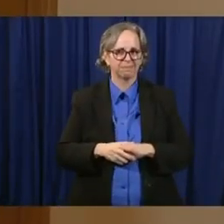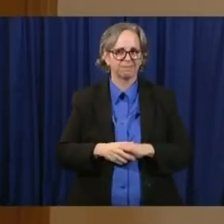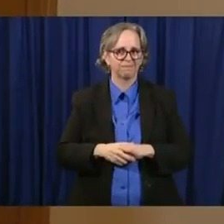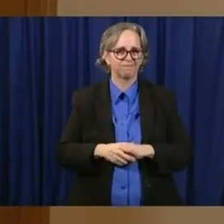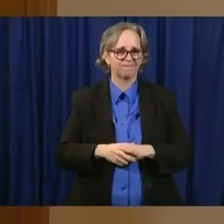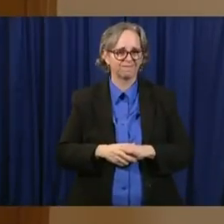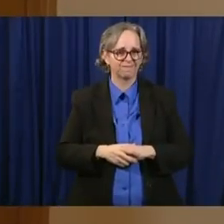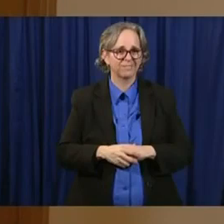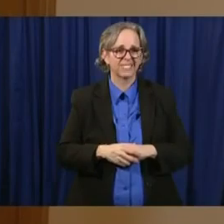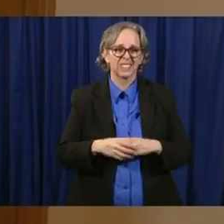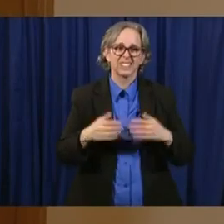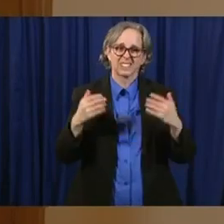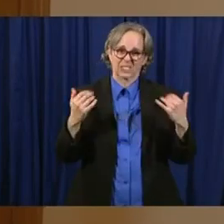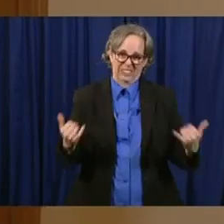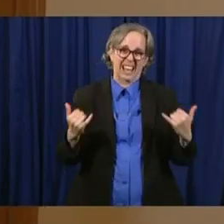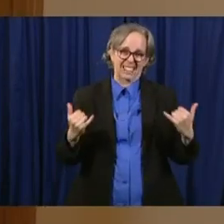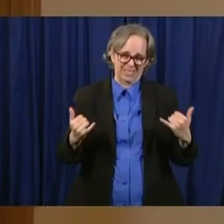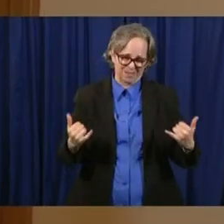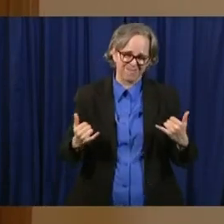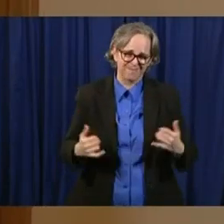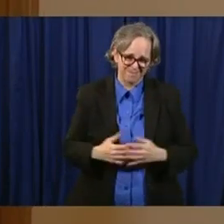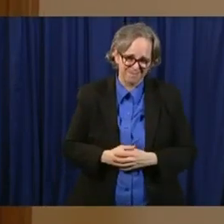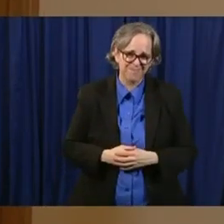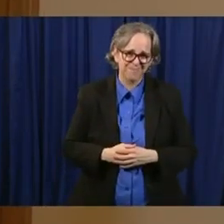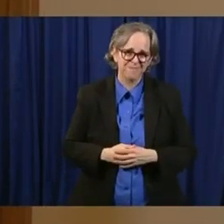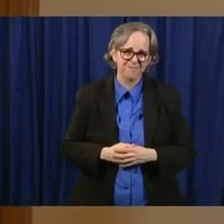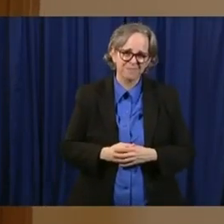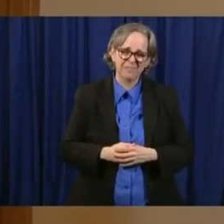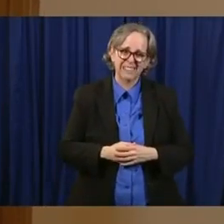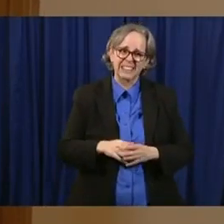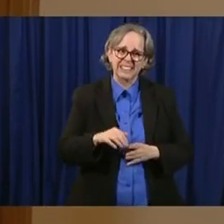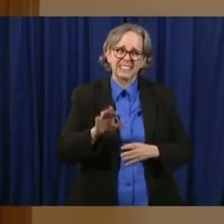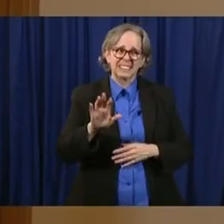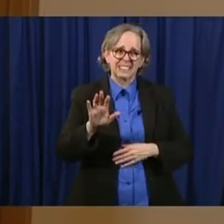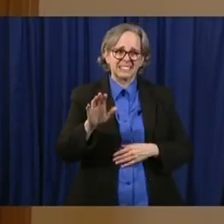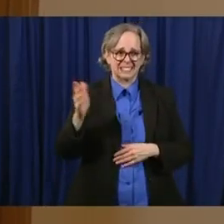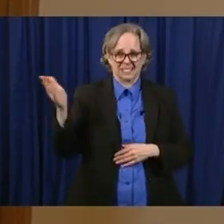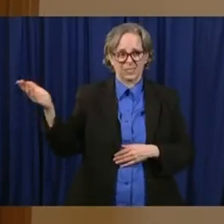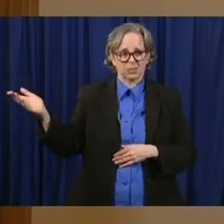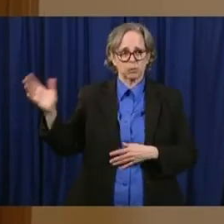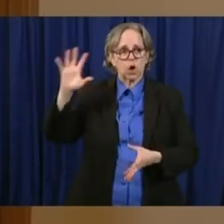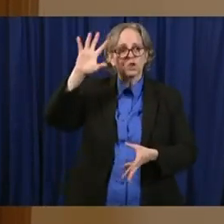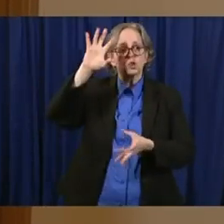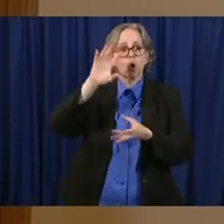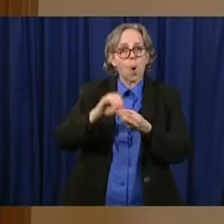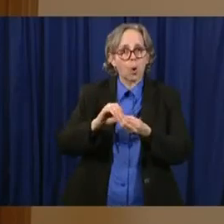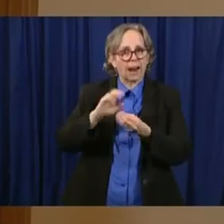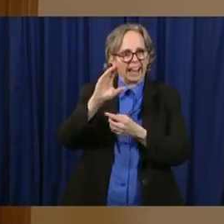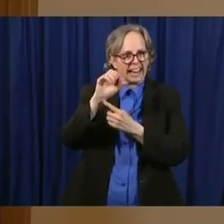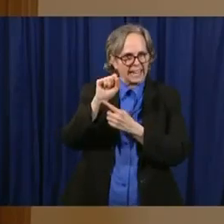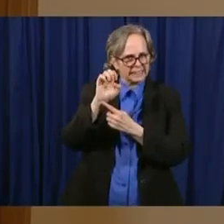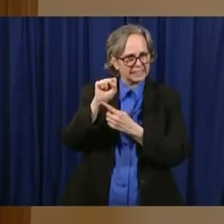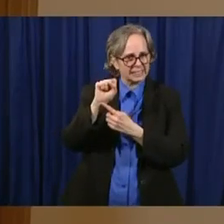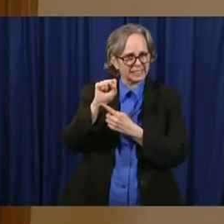So today, we are talking about total cases at